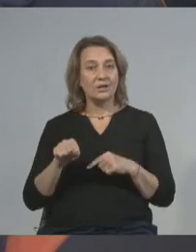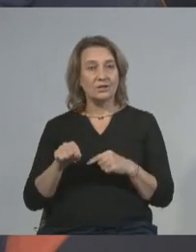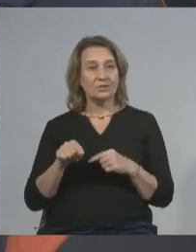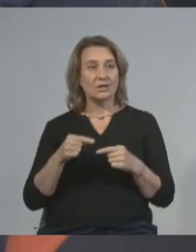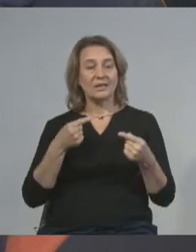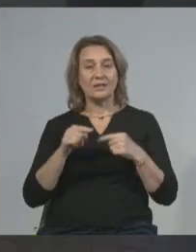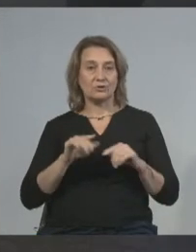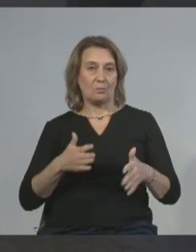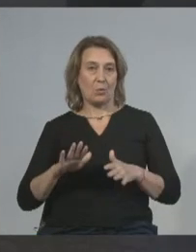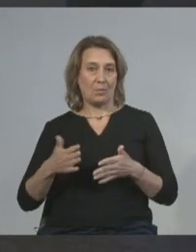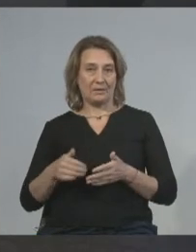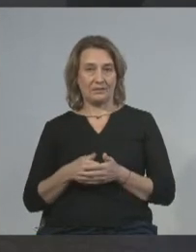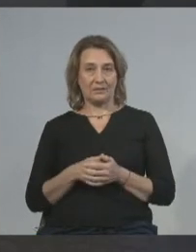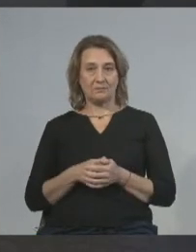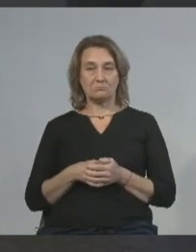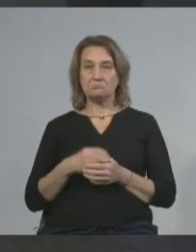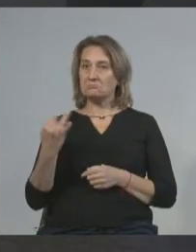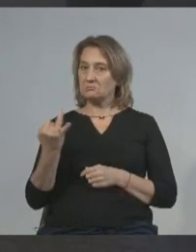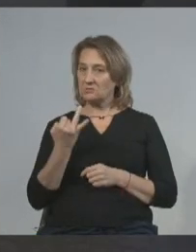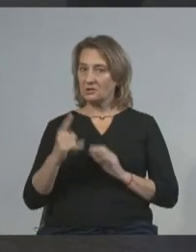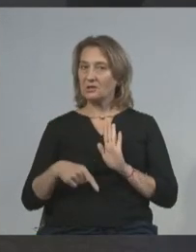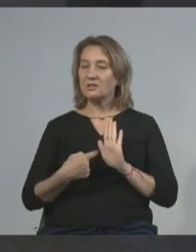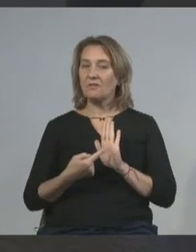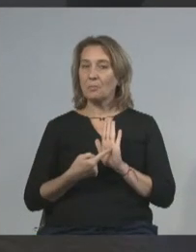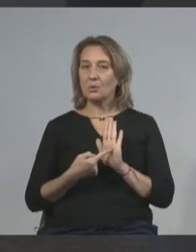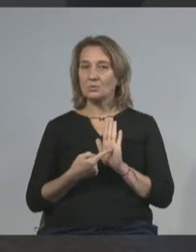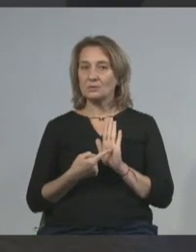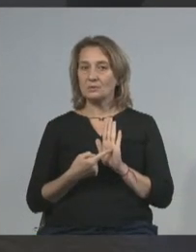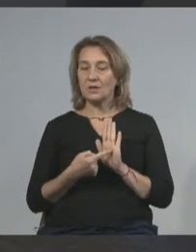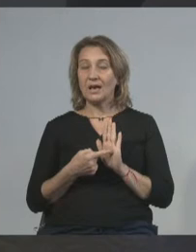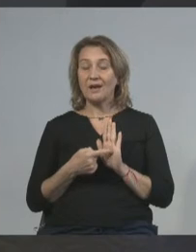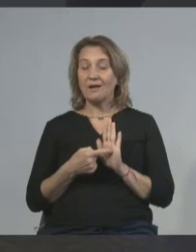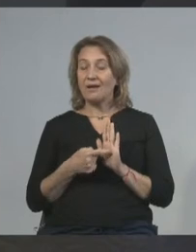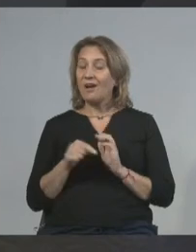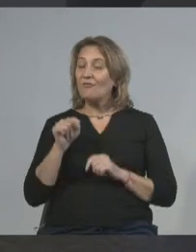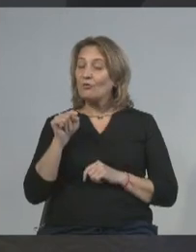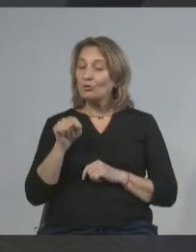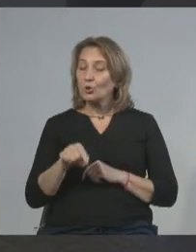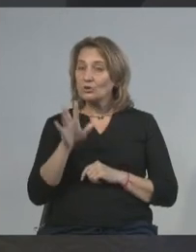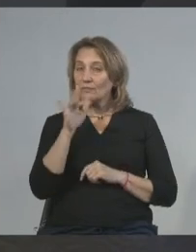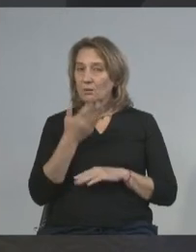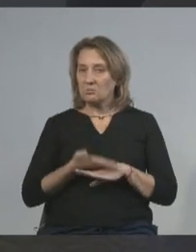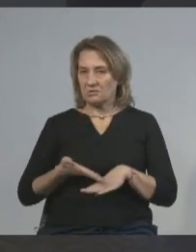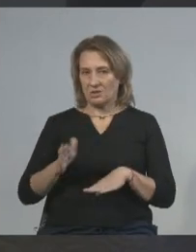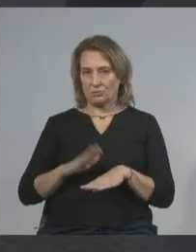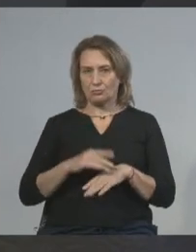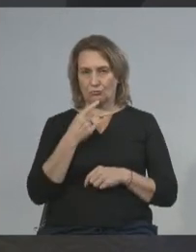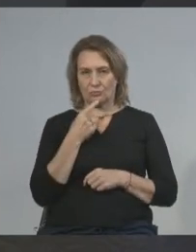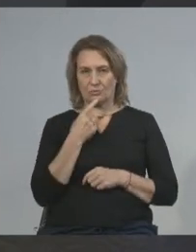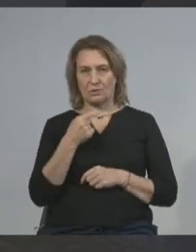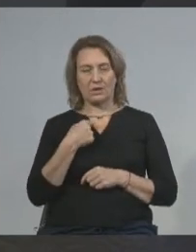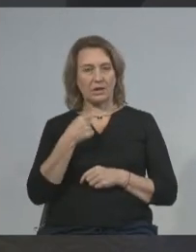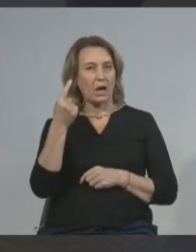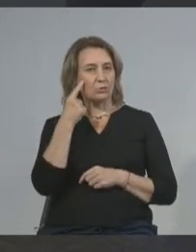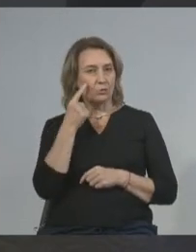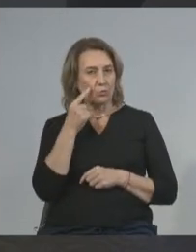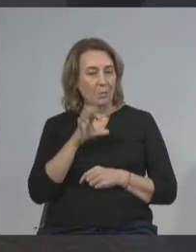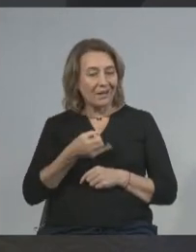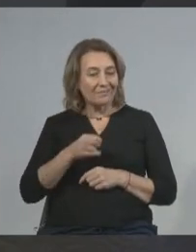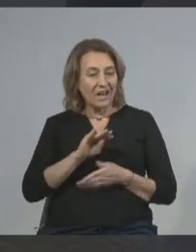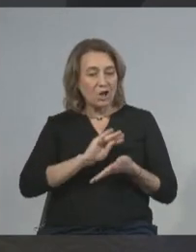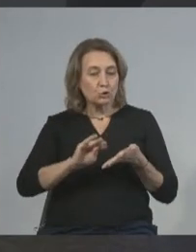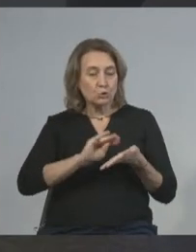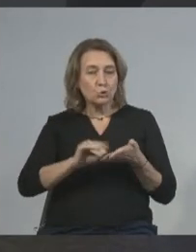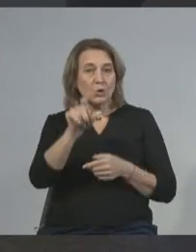do a lot of things who we are thank you for such an excellent question which is quite challenging at the same